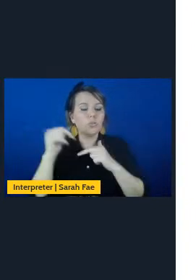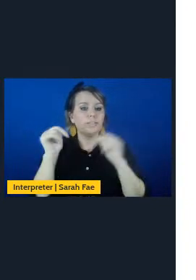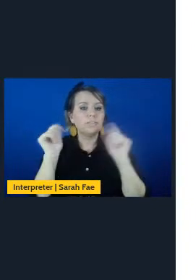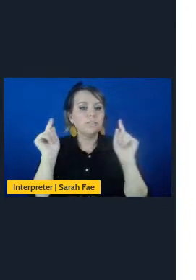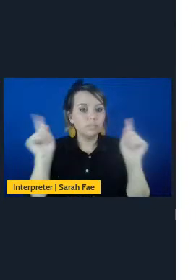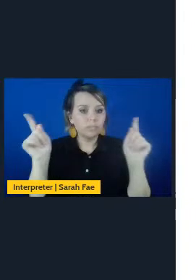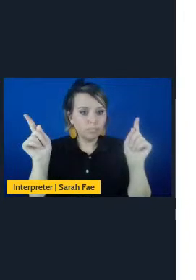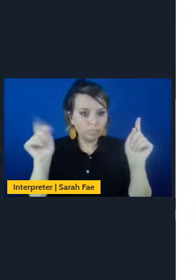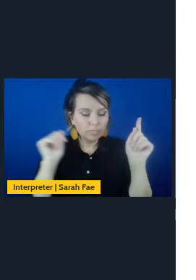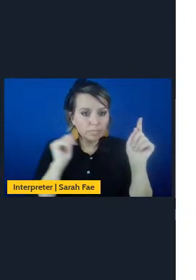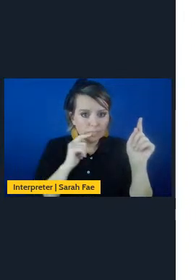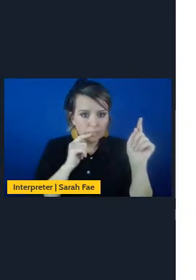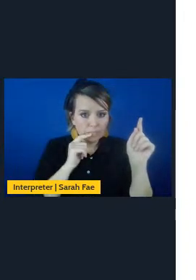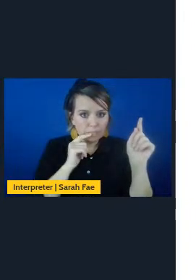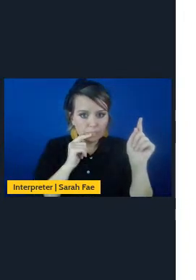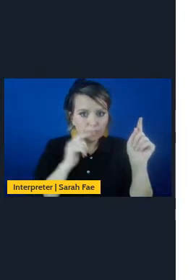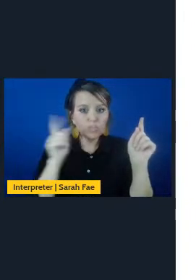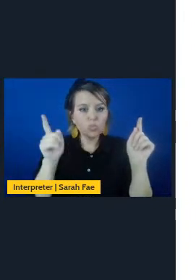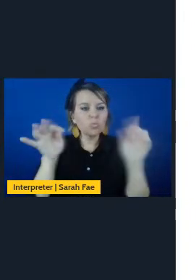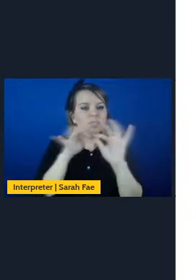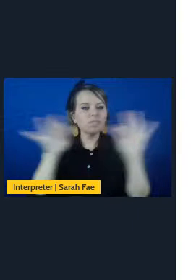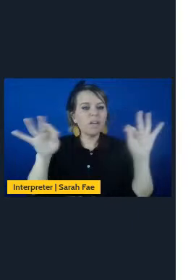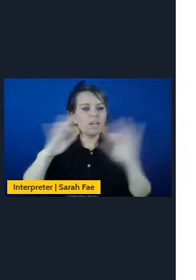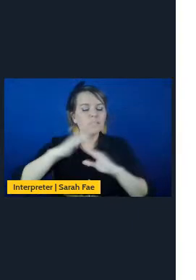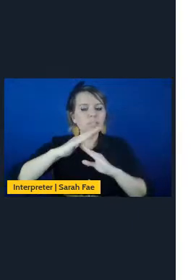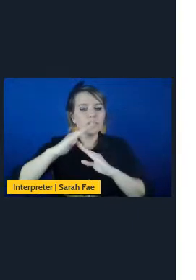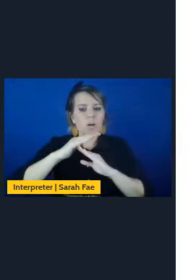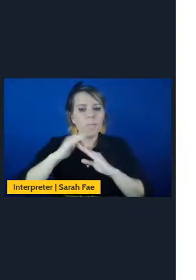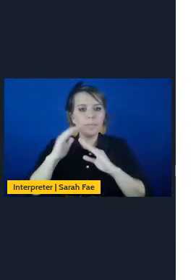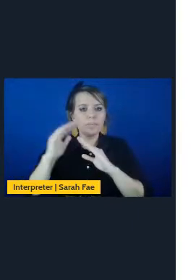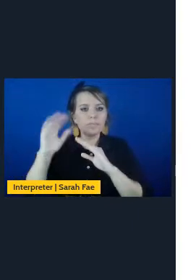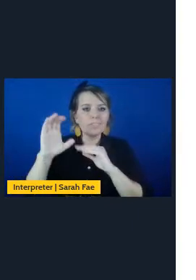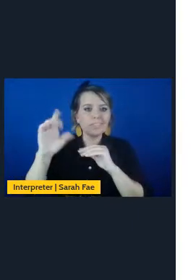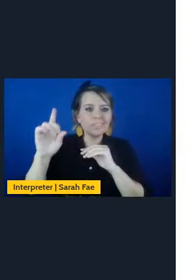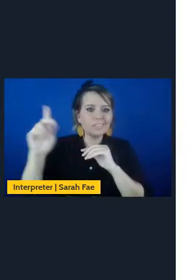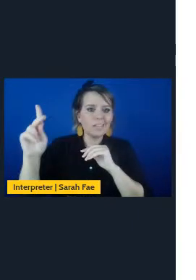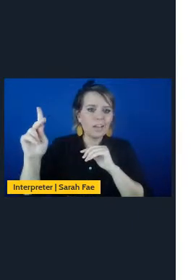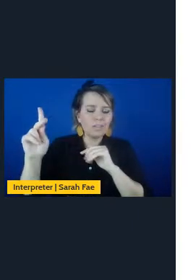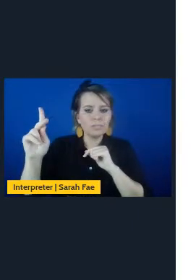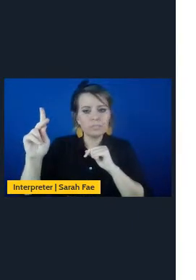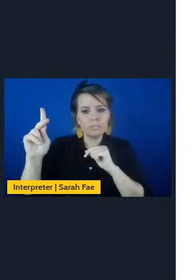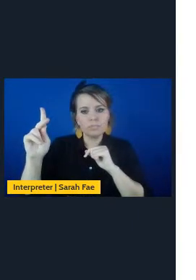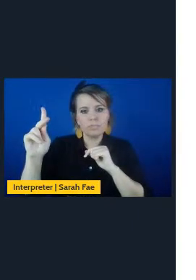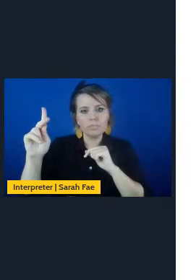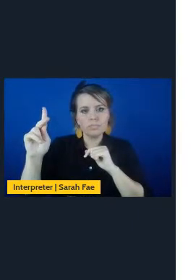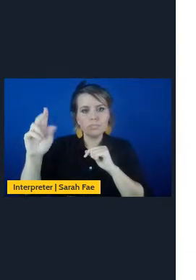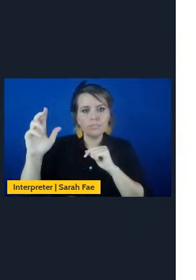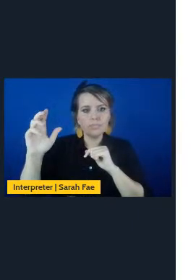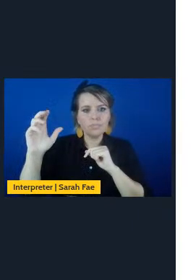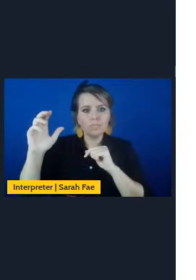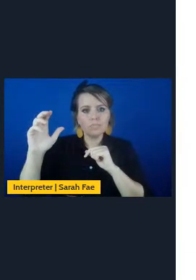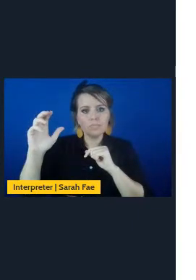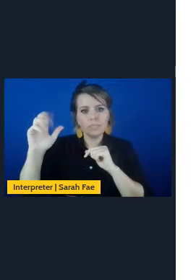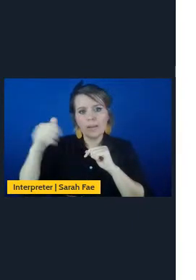you define at top of the CDK entry point script.